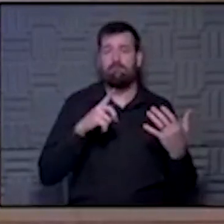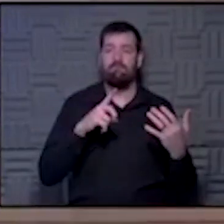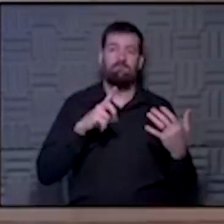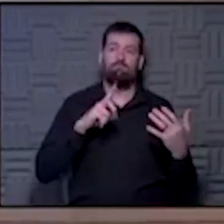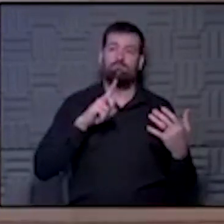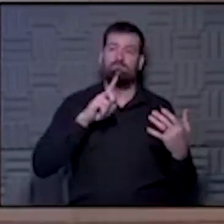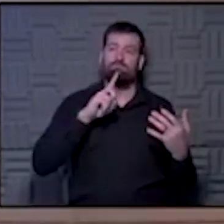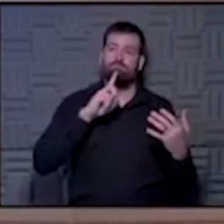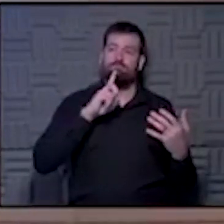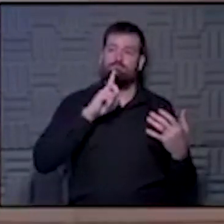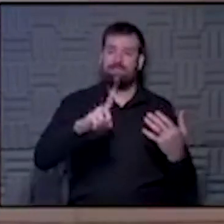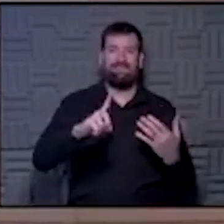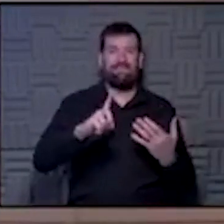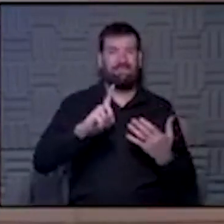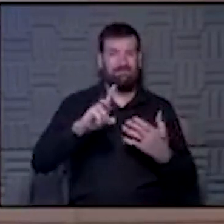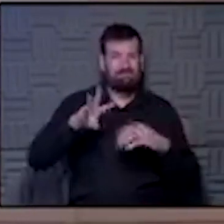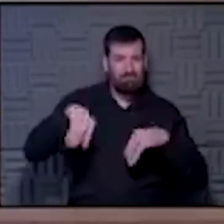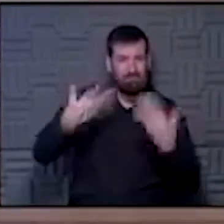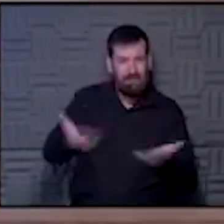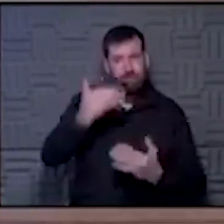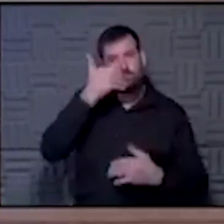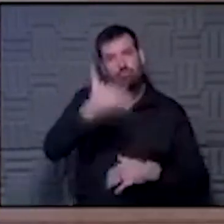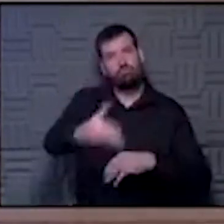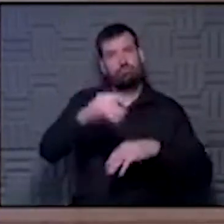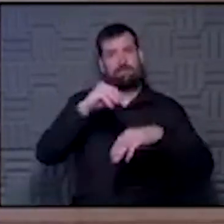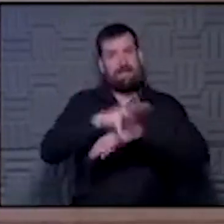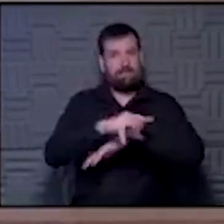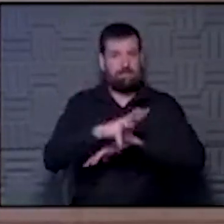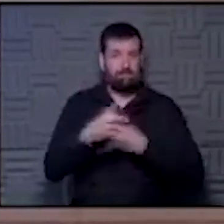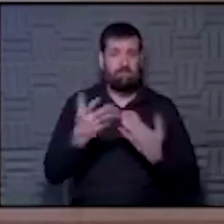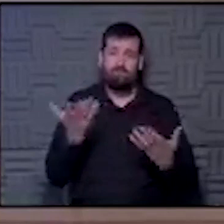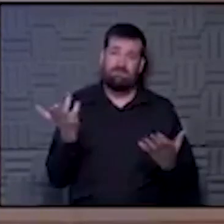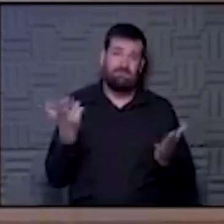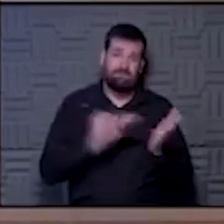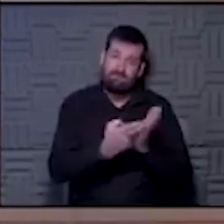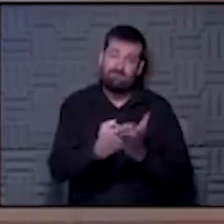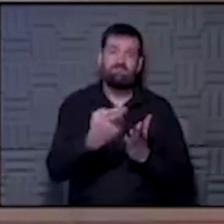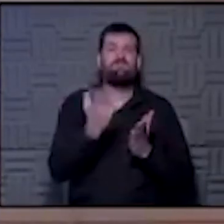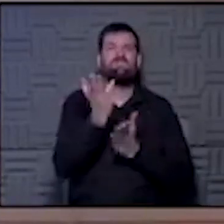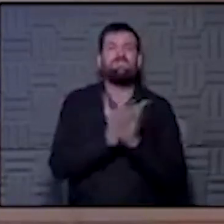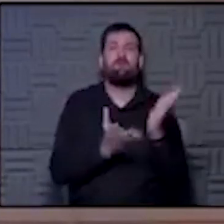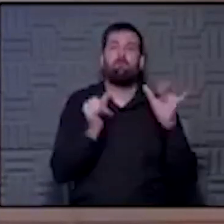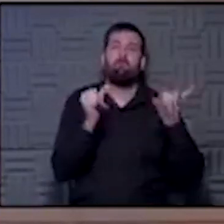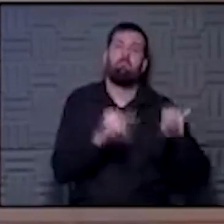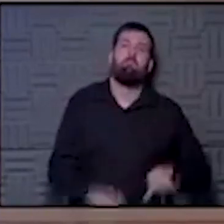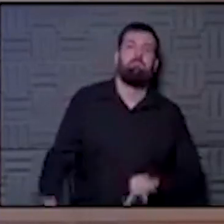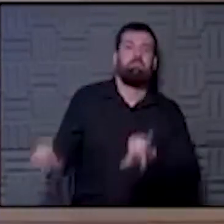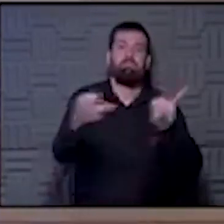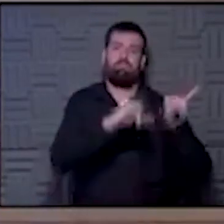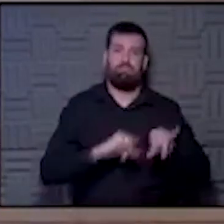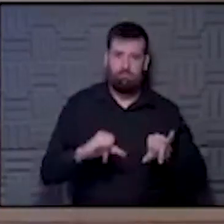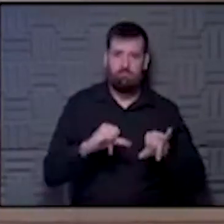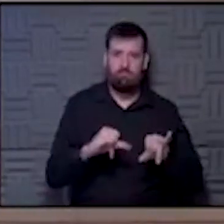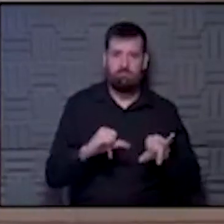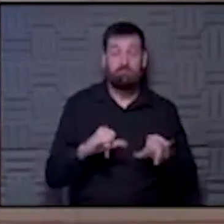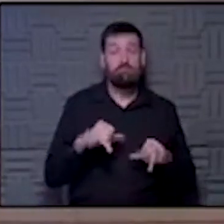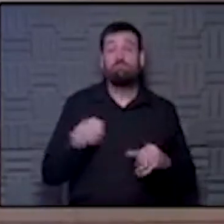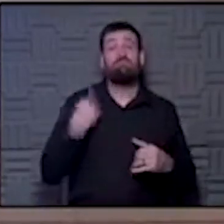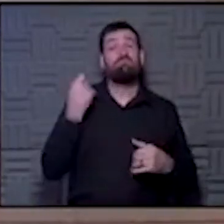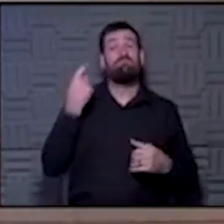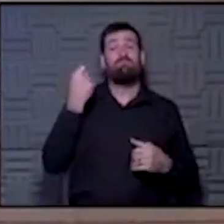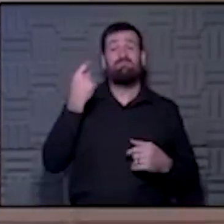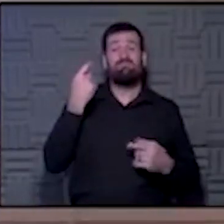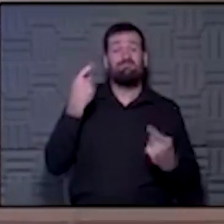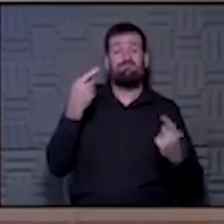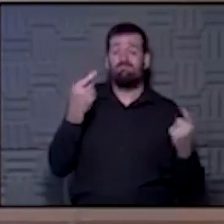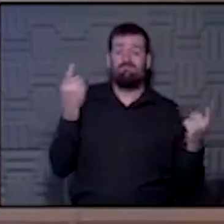to provide that guidance and frankly provide some consistency across the board, because what's happening is we're